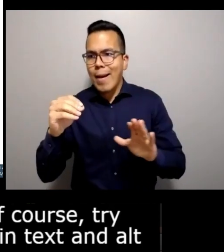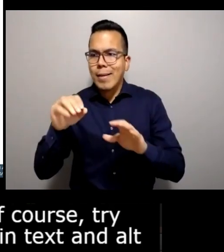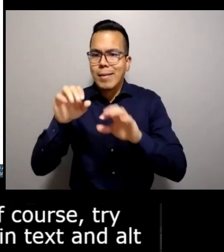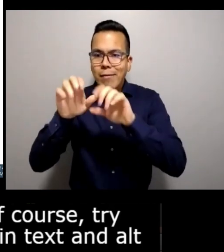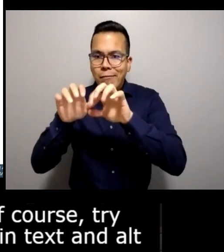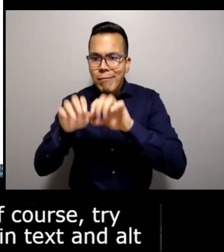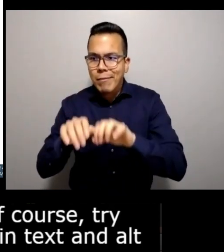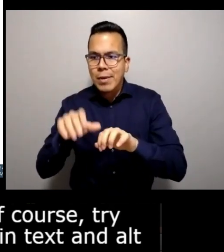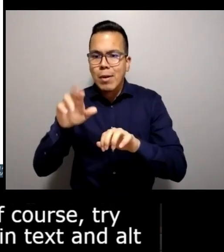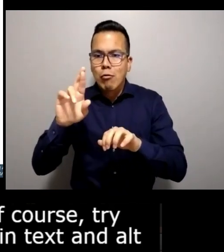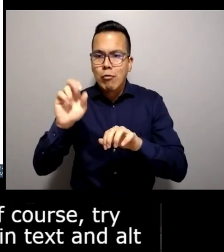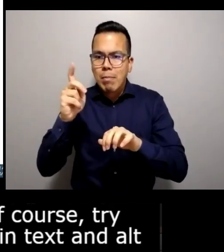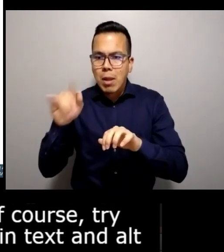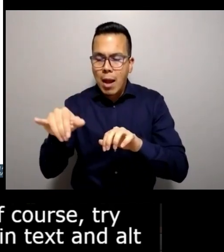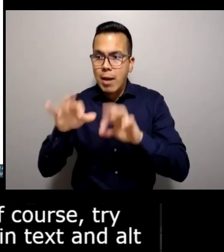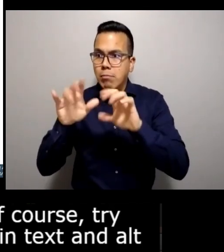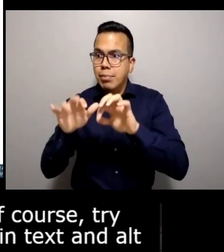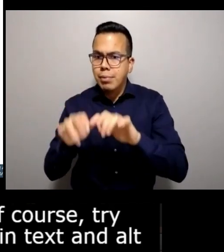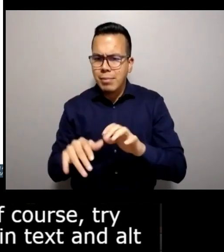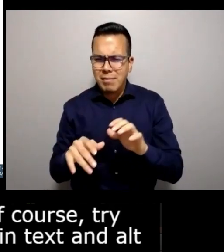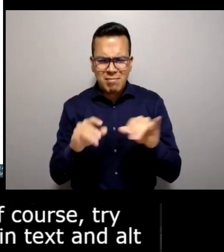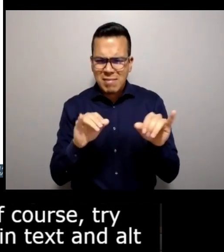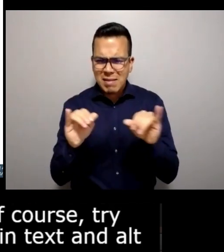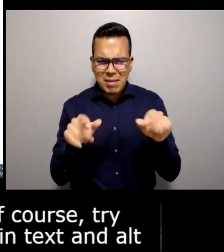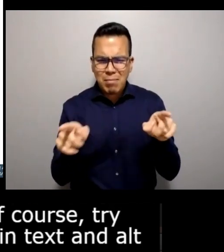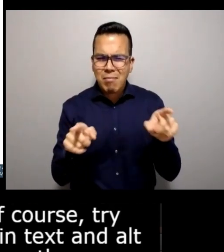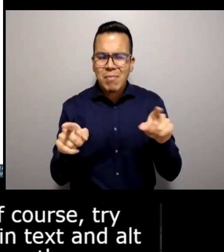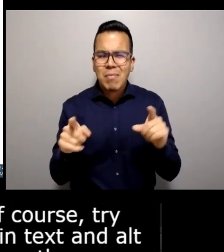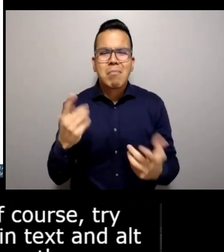as location or the like.